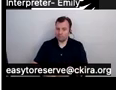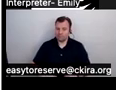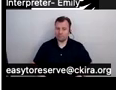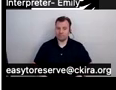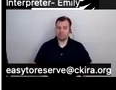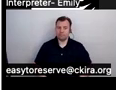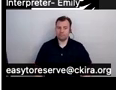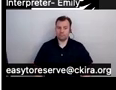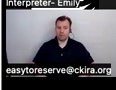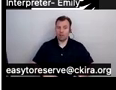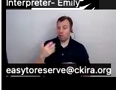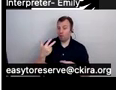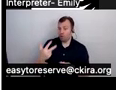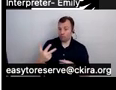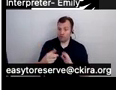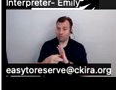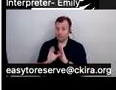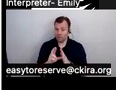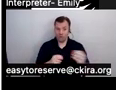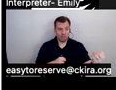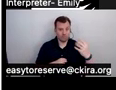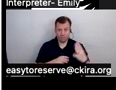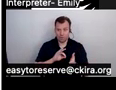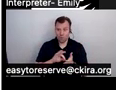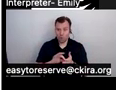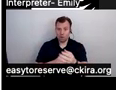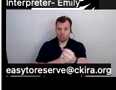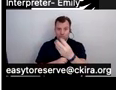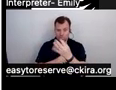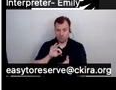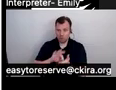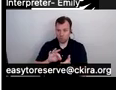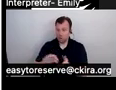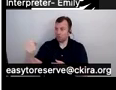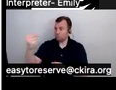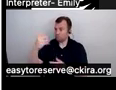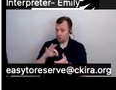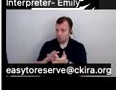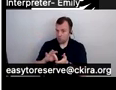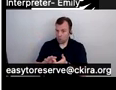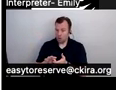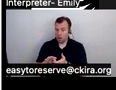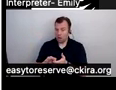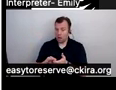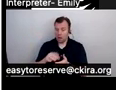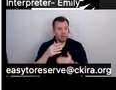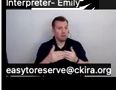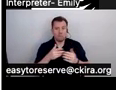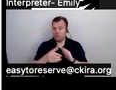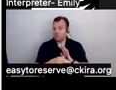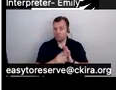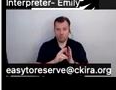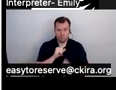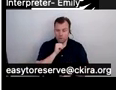those three reviewers give their final impact score, everyone on that panel scores that grant. So whether you were the reviewer or